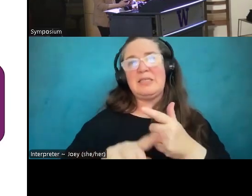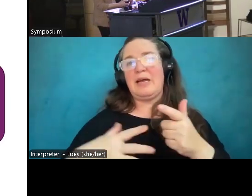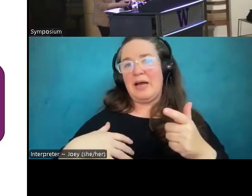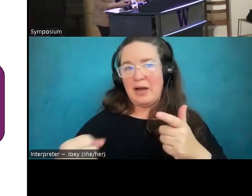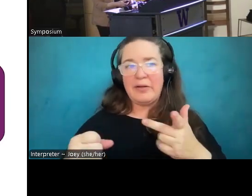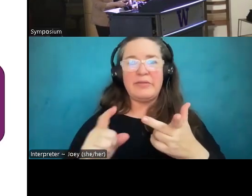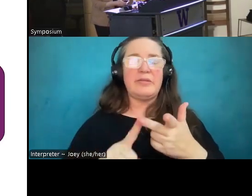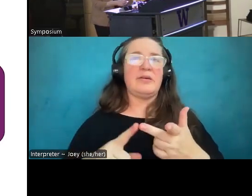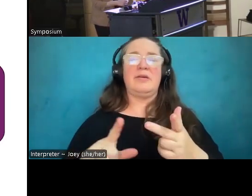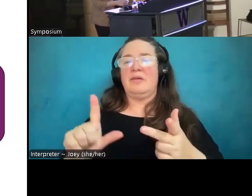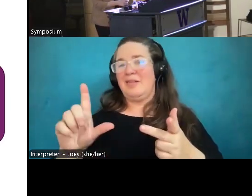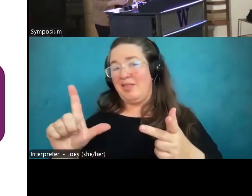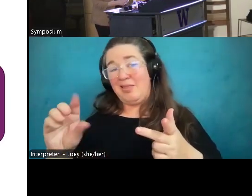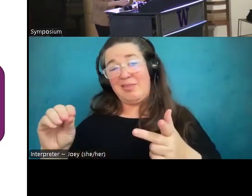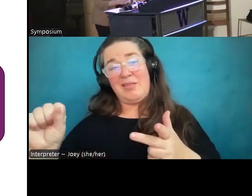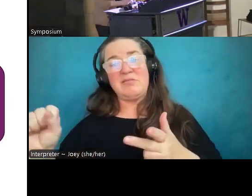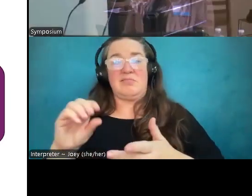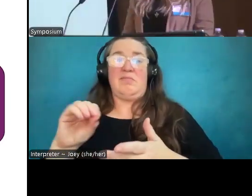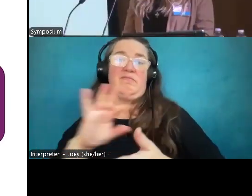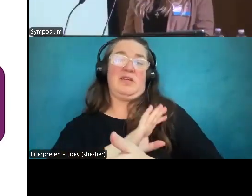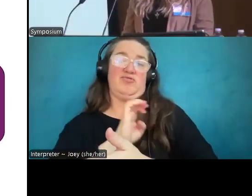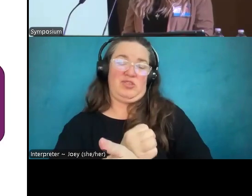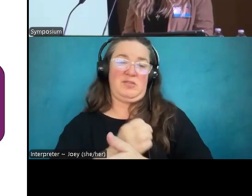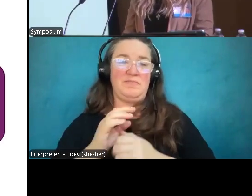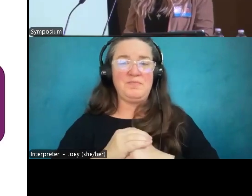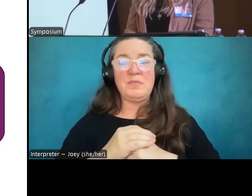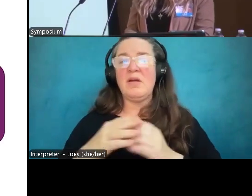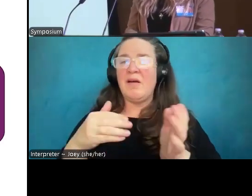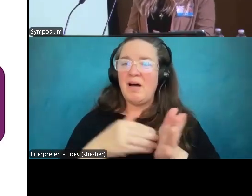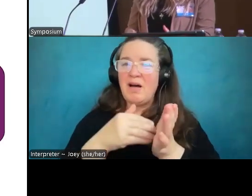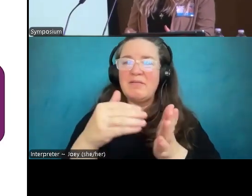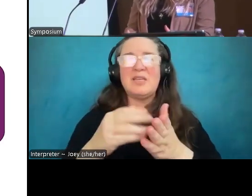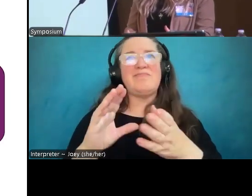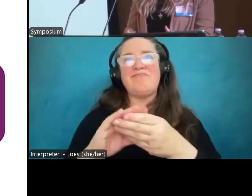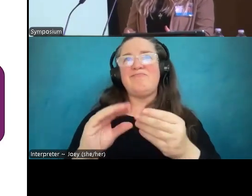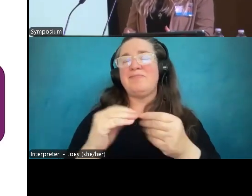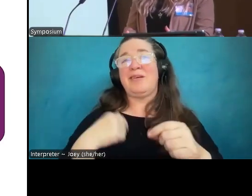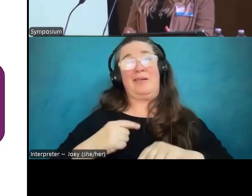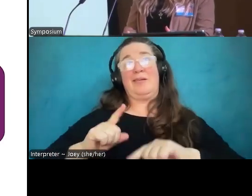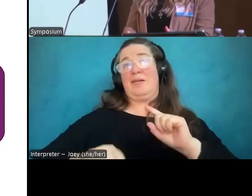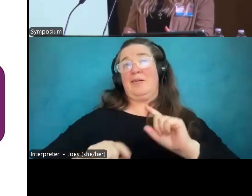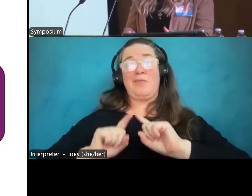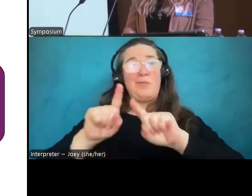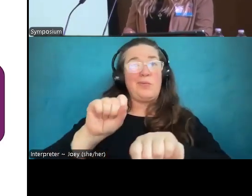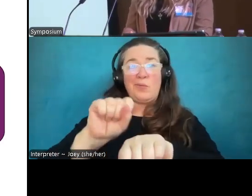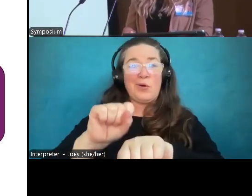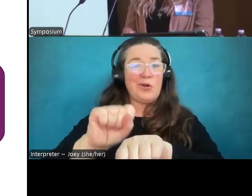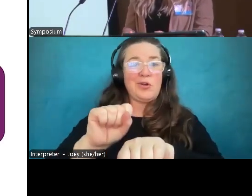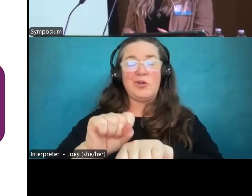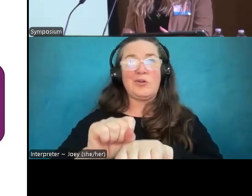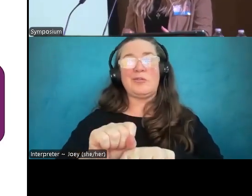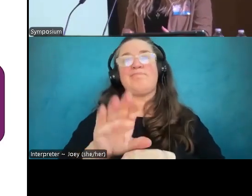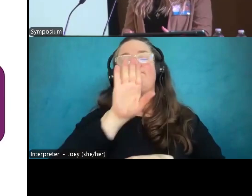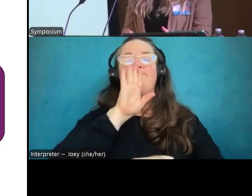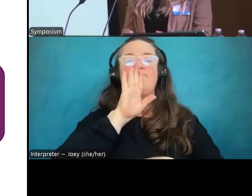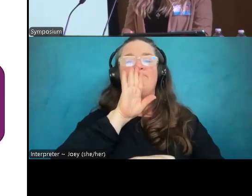often hear patients talk about not being able to go to work or having significant difficulties with that,